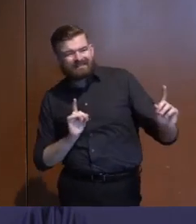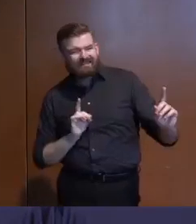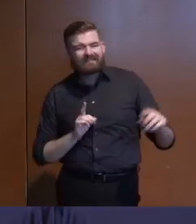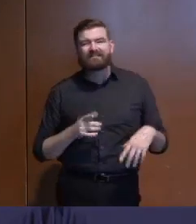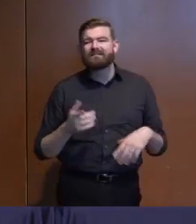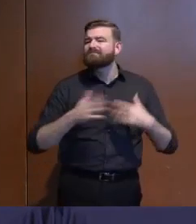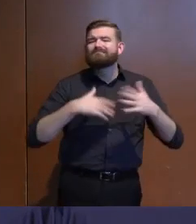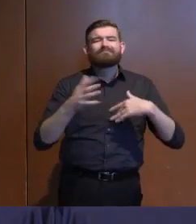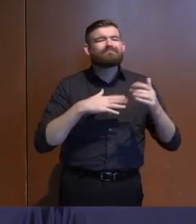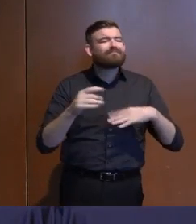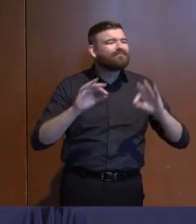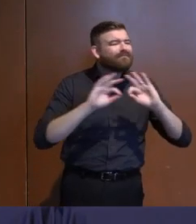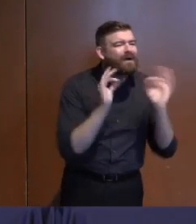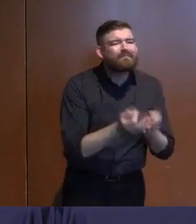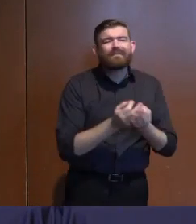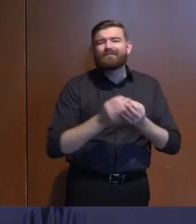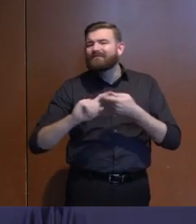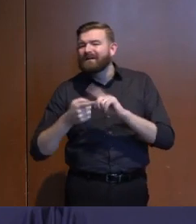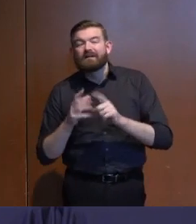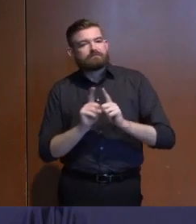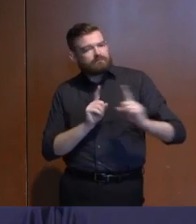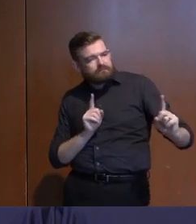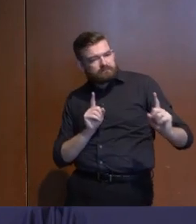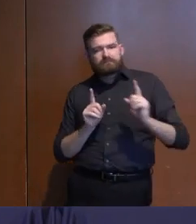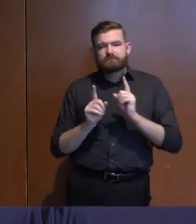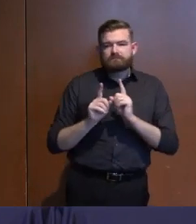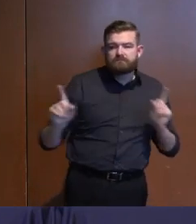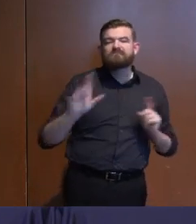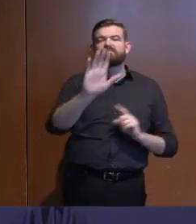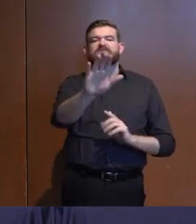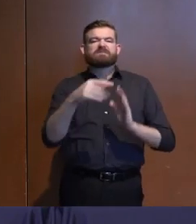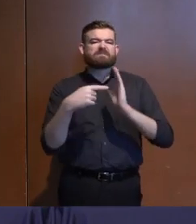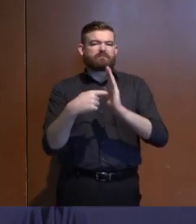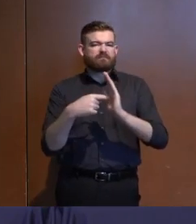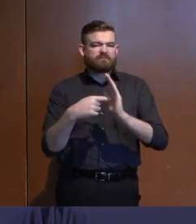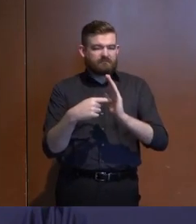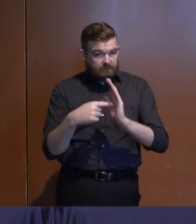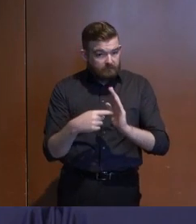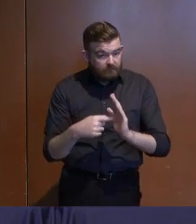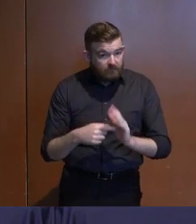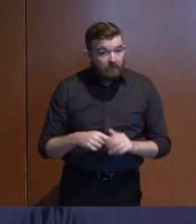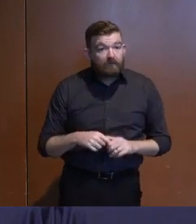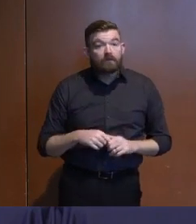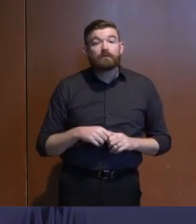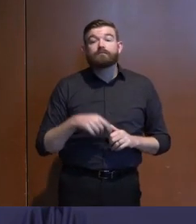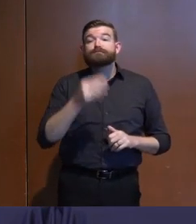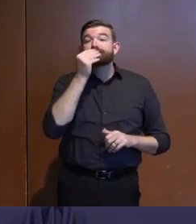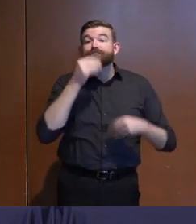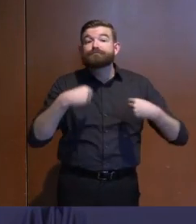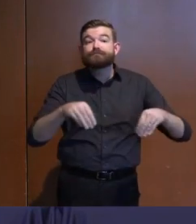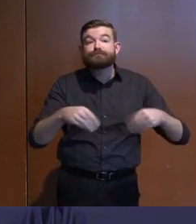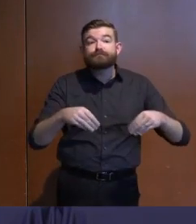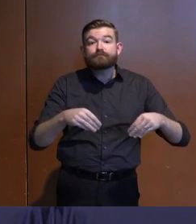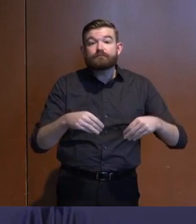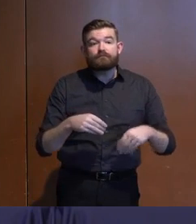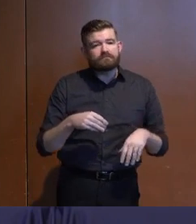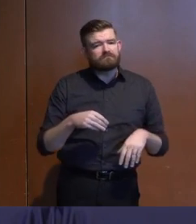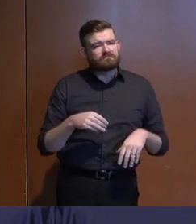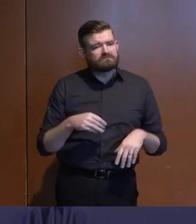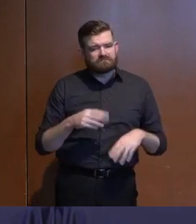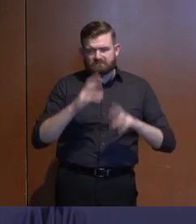the grocery store, for example, be mindful not just of your fellow shoppers, but of the women and men working hard to put that